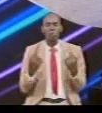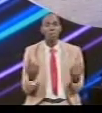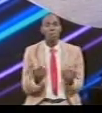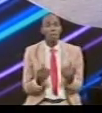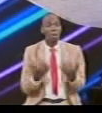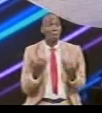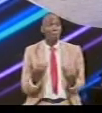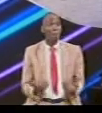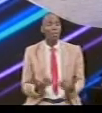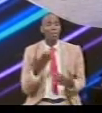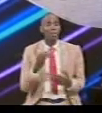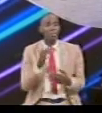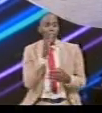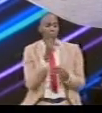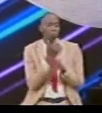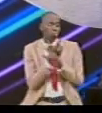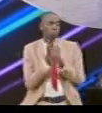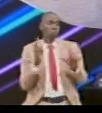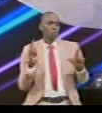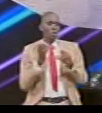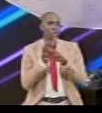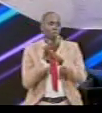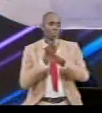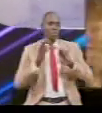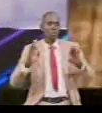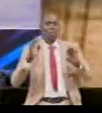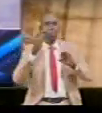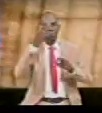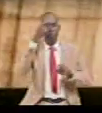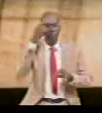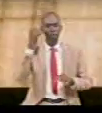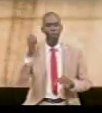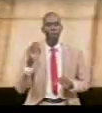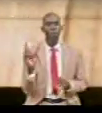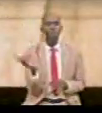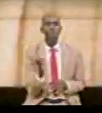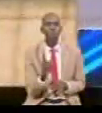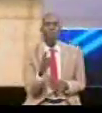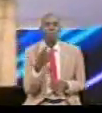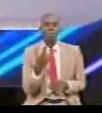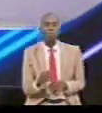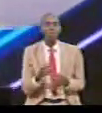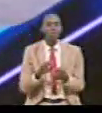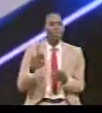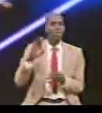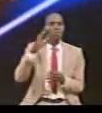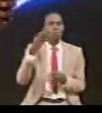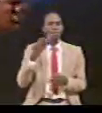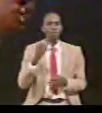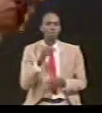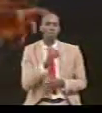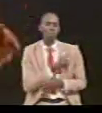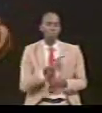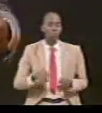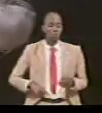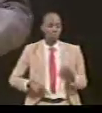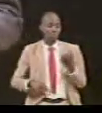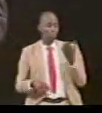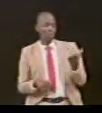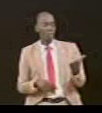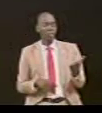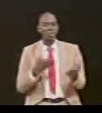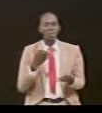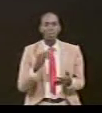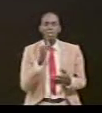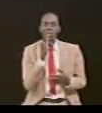liberation, and there is freedom, because where the Spirit of the Lord is, there is liberty. Look at